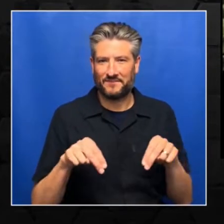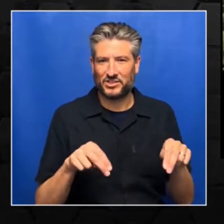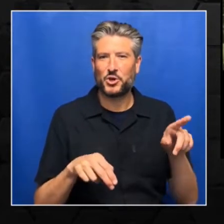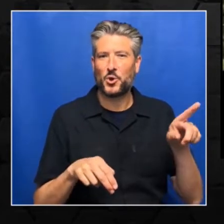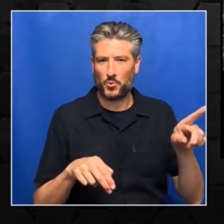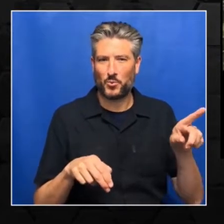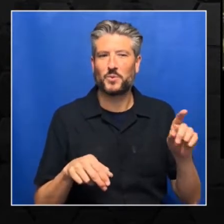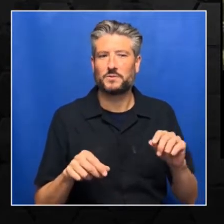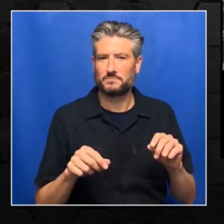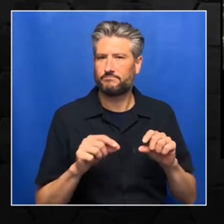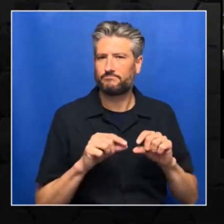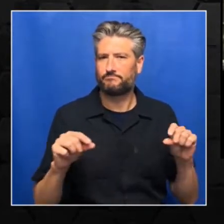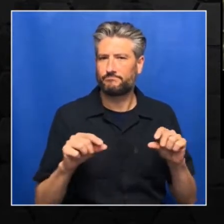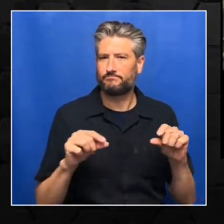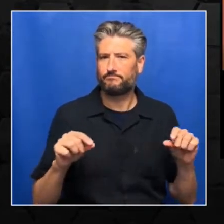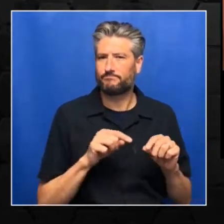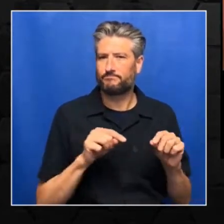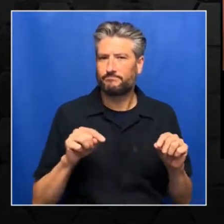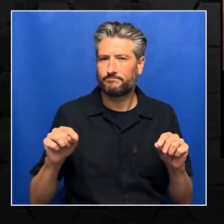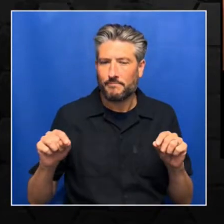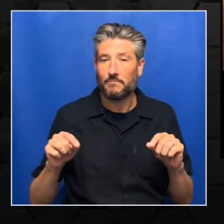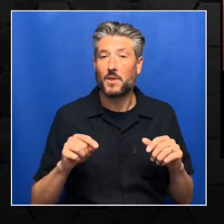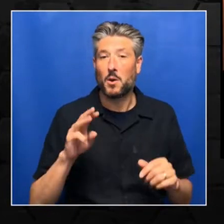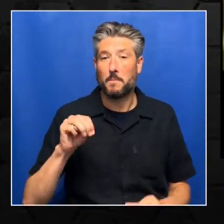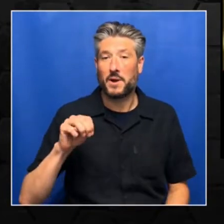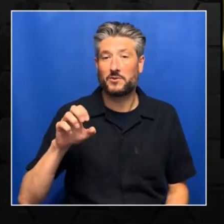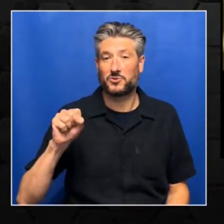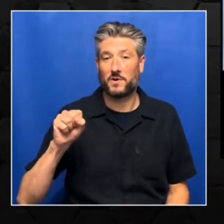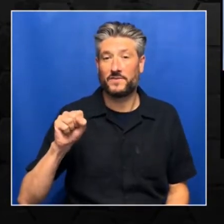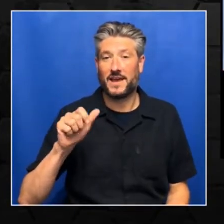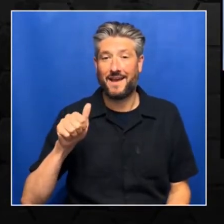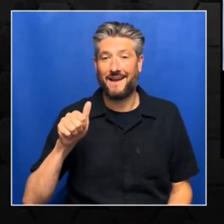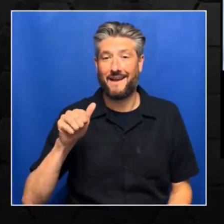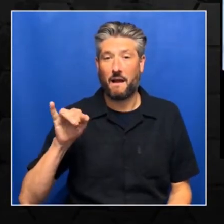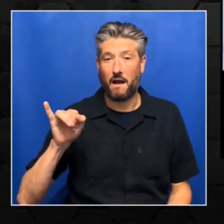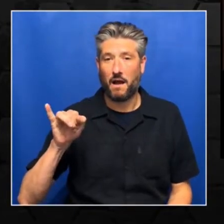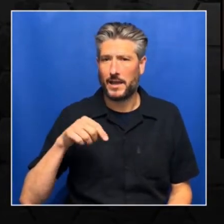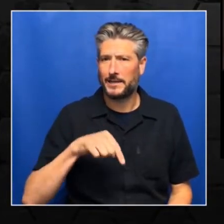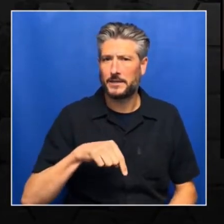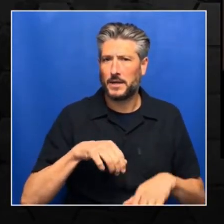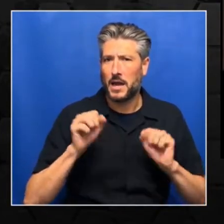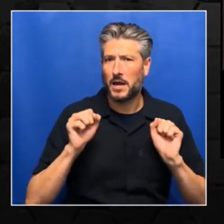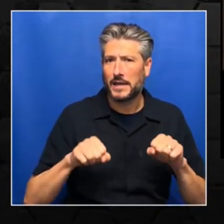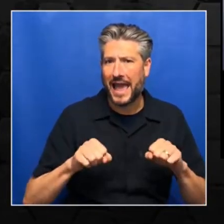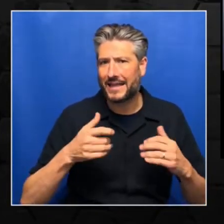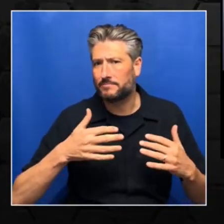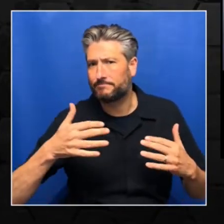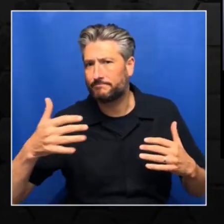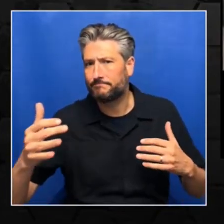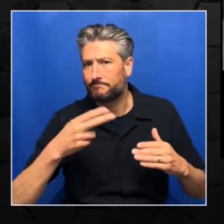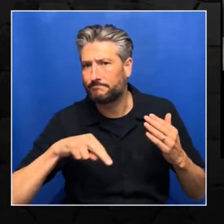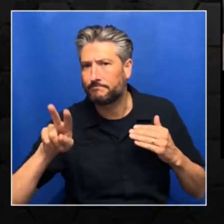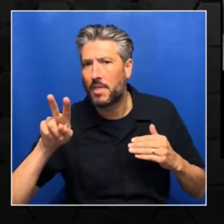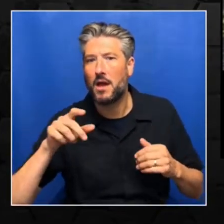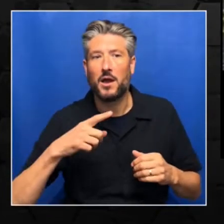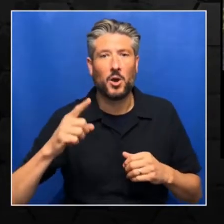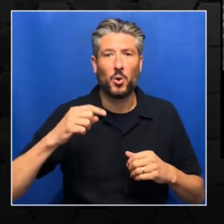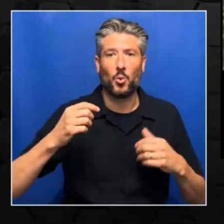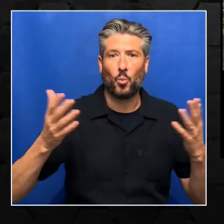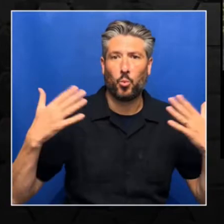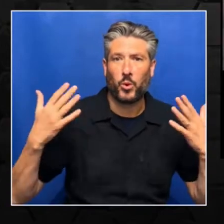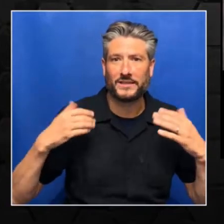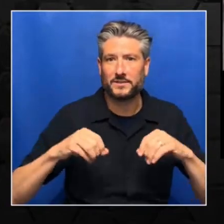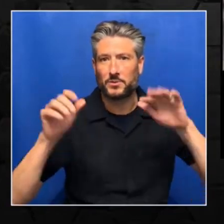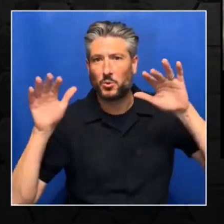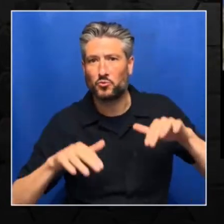We can use Microsoft AI to make local predictions about light, wind, rain. This helps farmers know when to